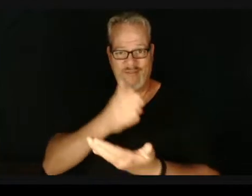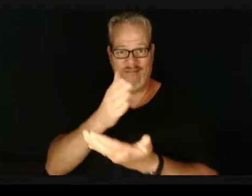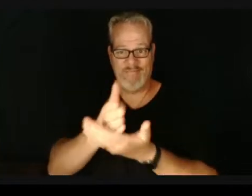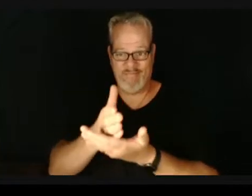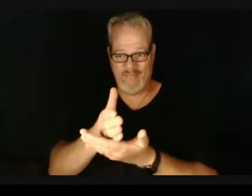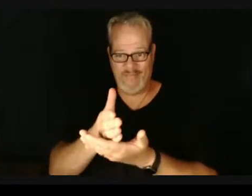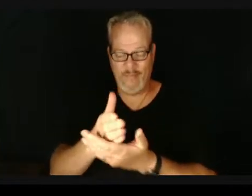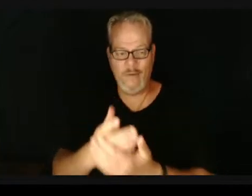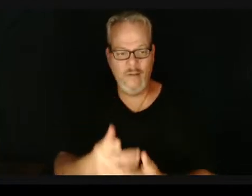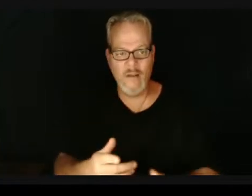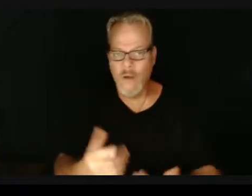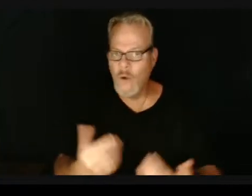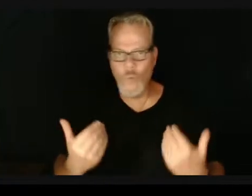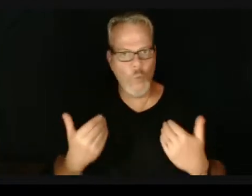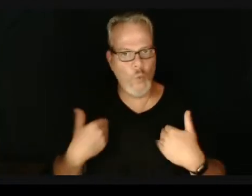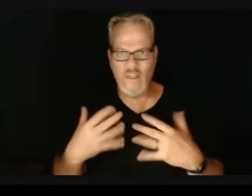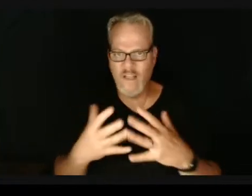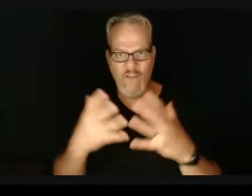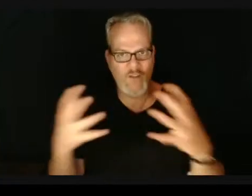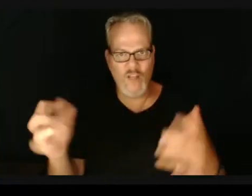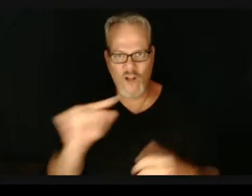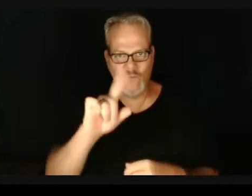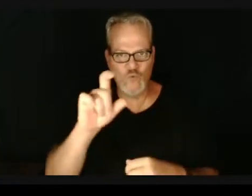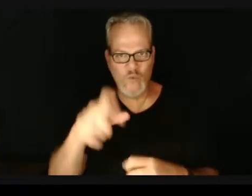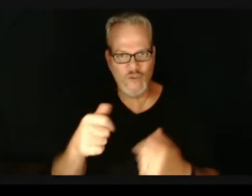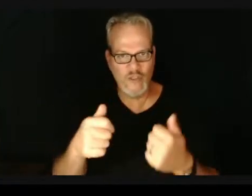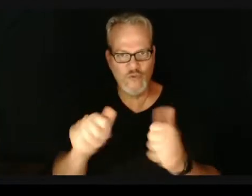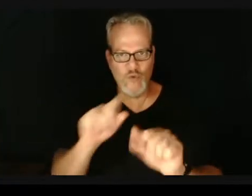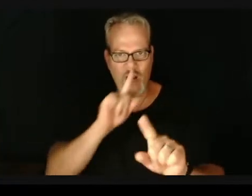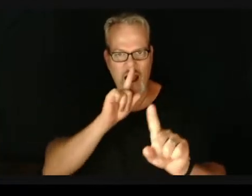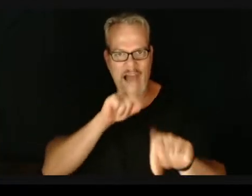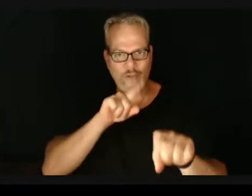We didn't have that many questions. I tried to answer them a bunch in the chat.